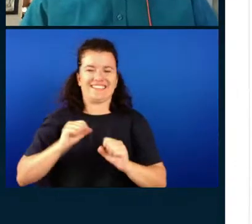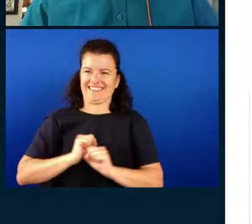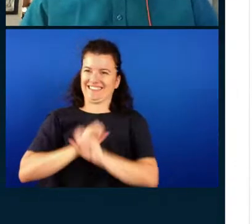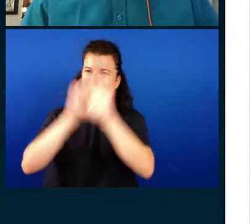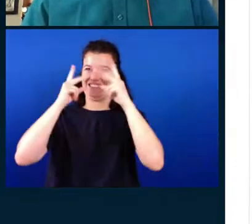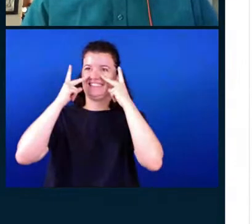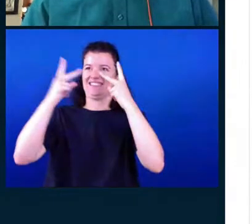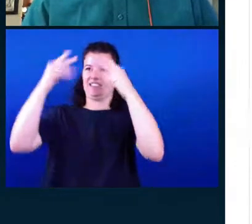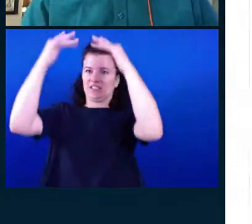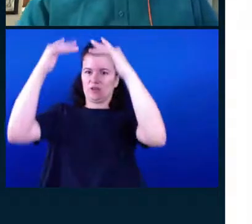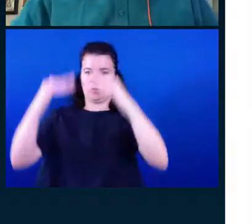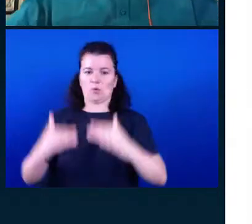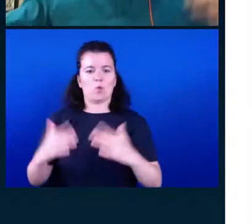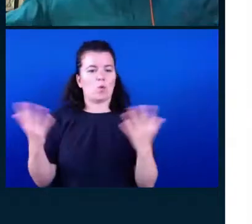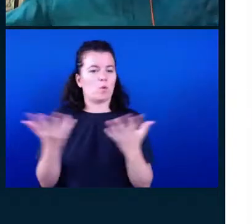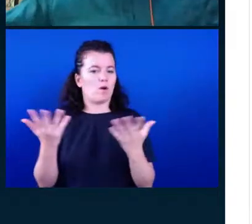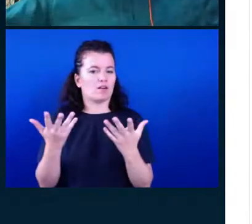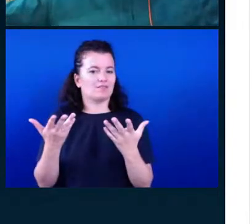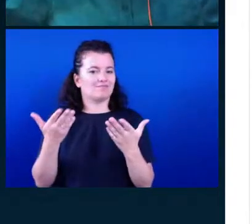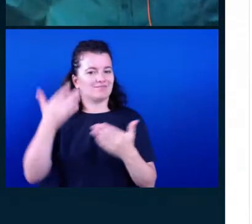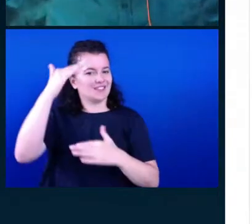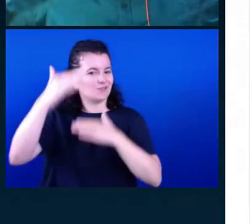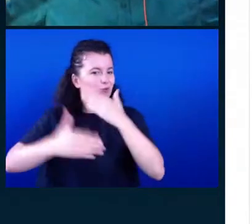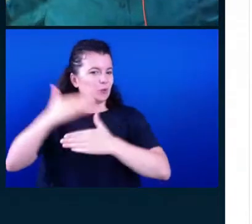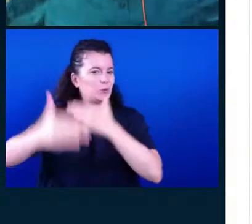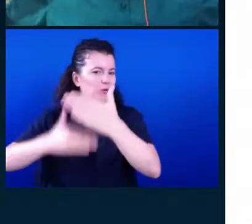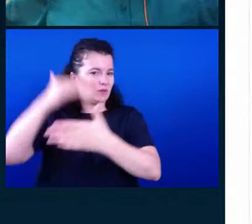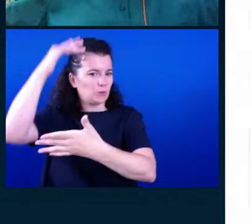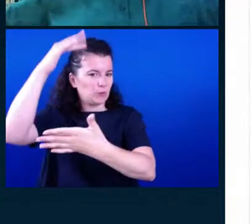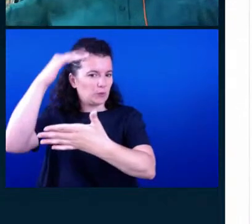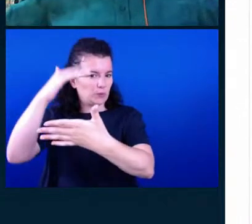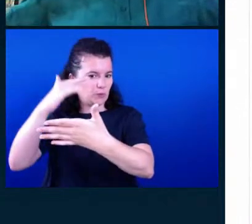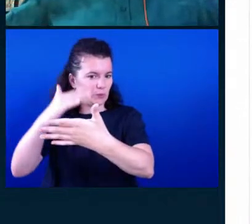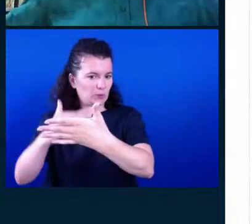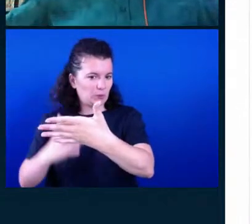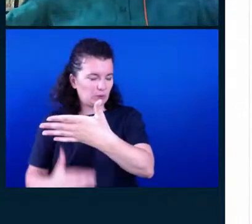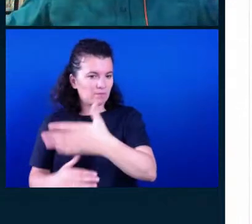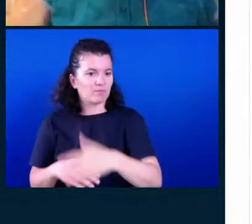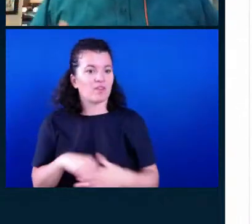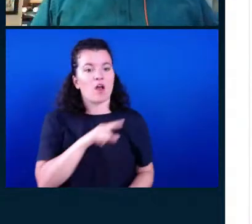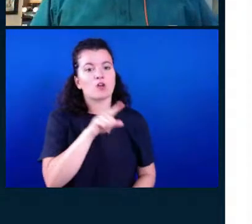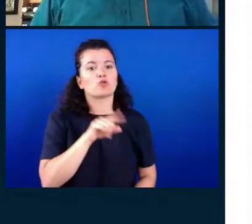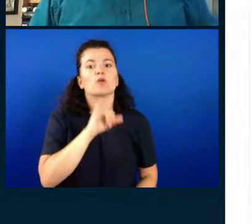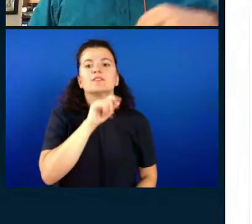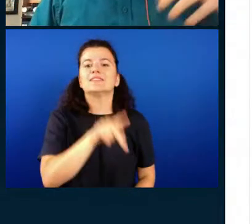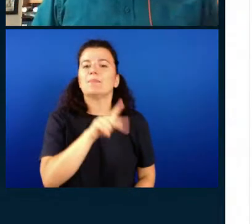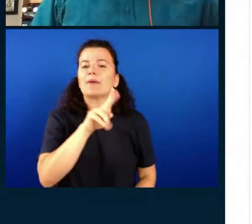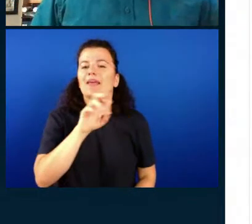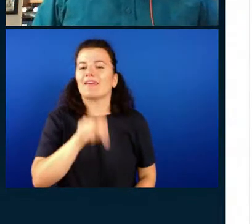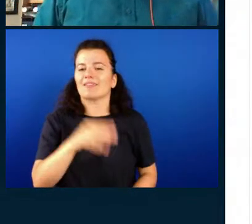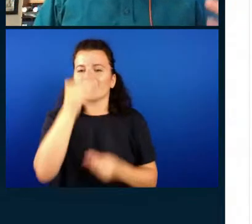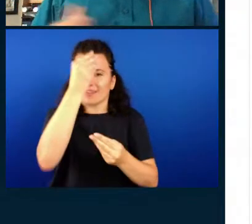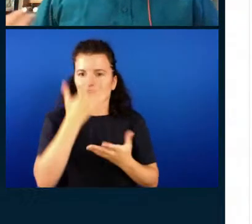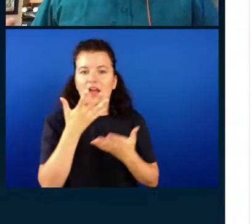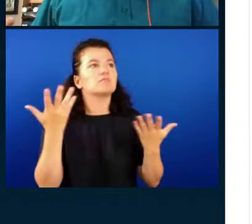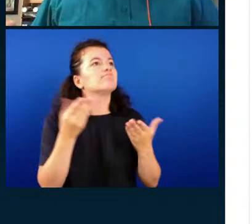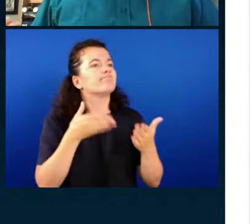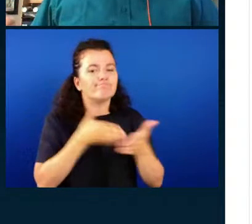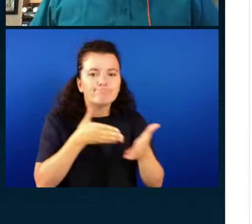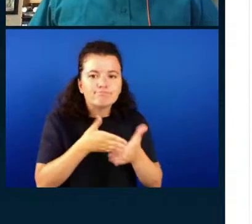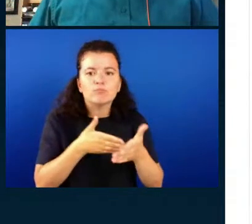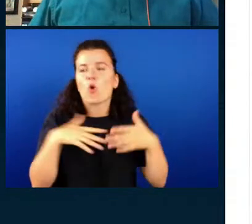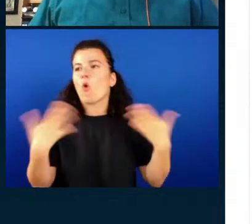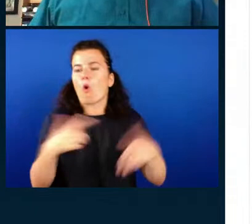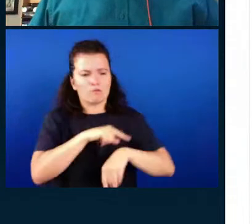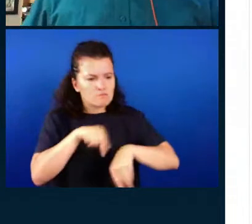problem that you run into in distributed applications is seeing what the heck went on and what failed, and if something's taking a